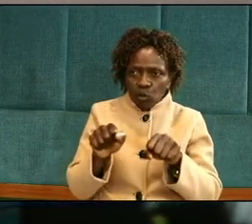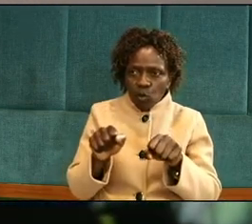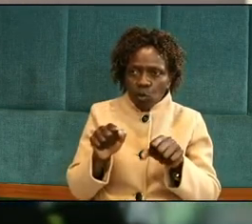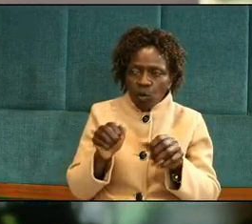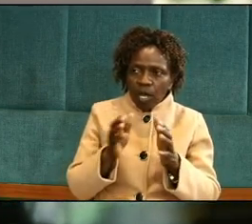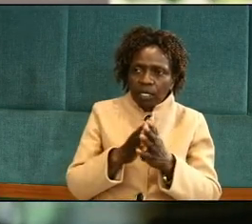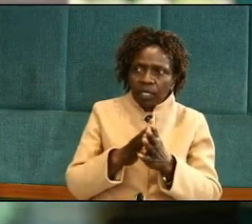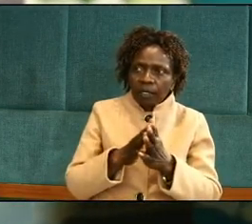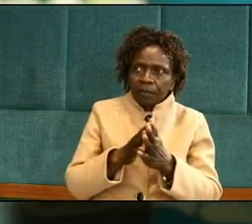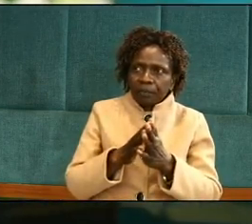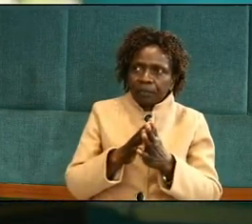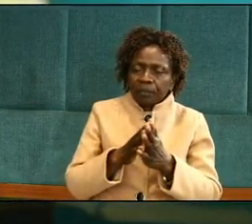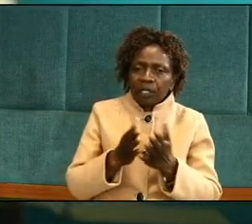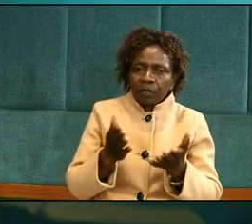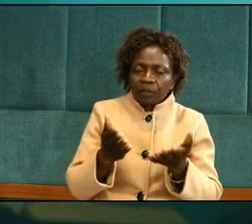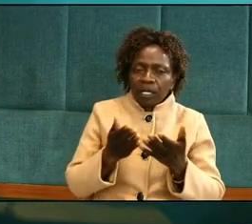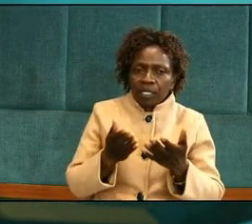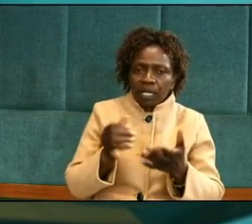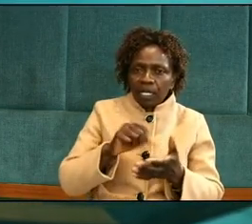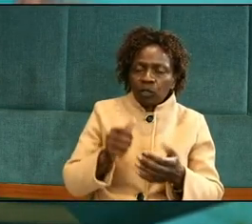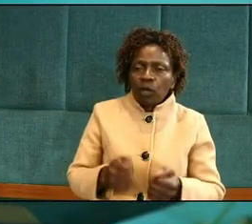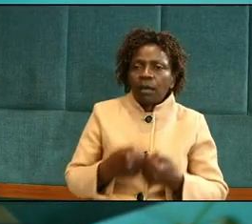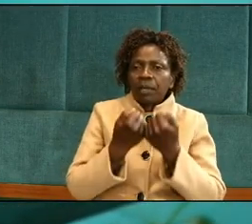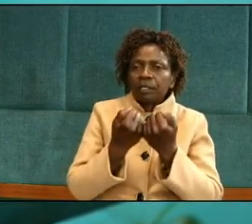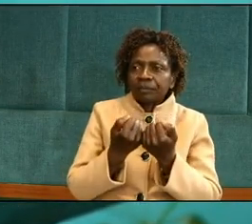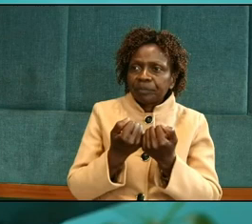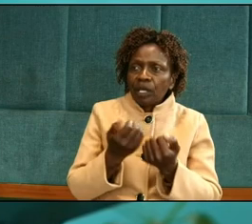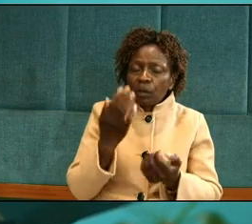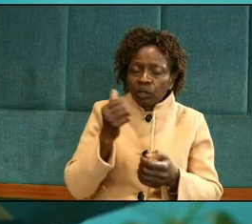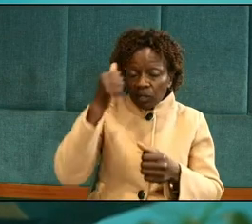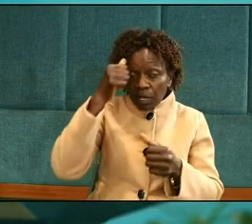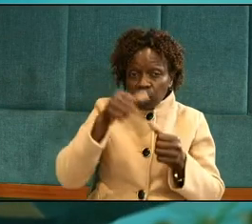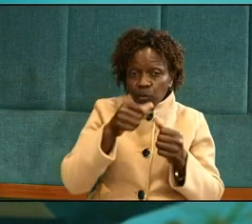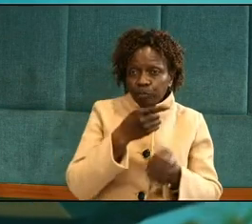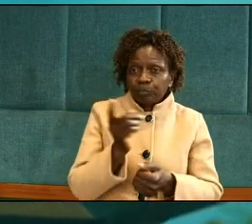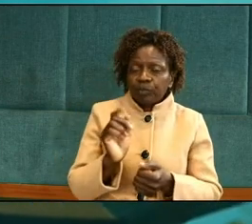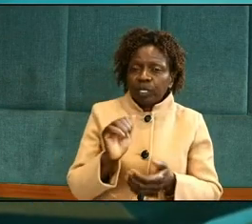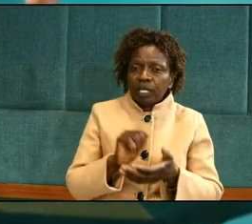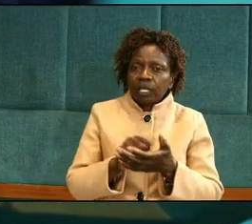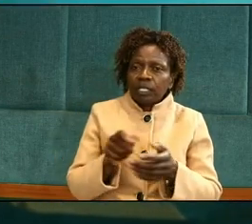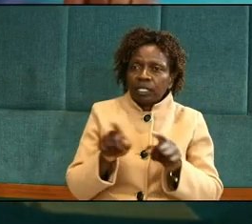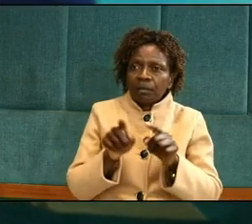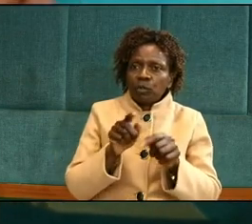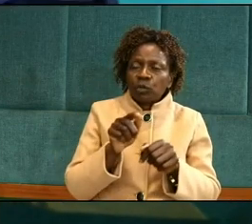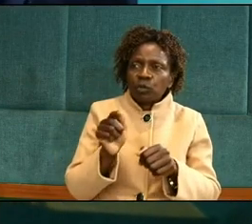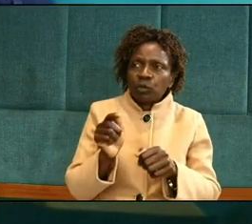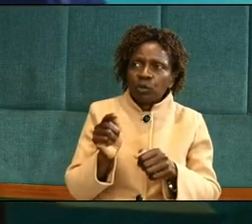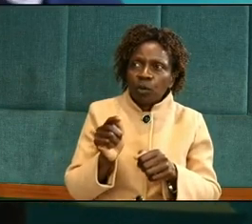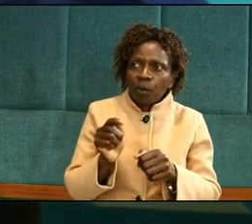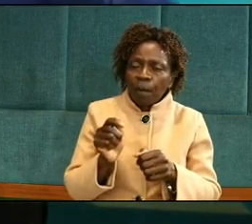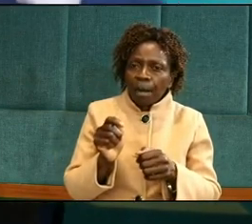and it leaves room for anything to happen. So my brothers and sisters, I want to remind you that as you are blessed with